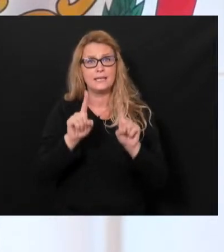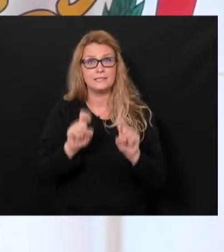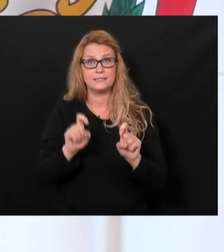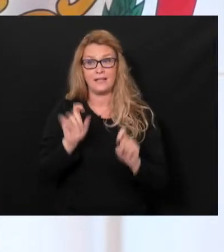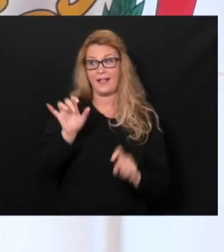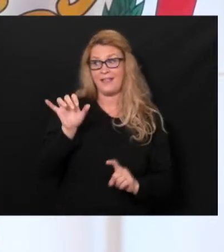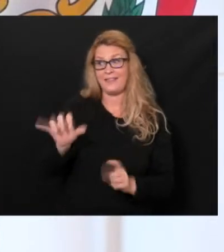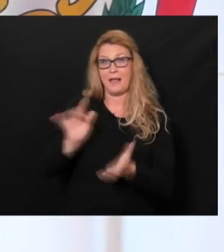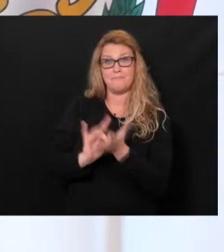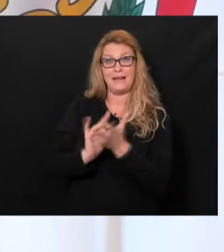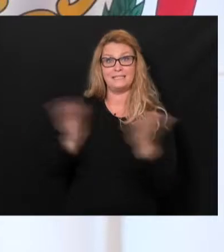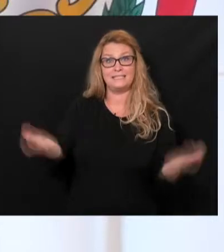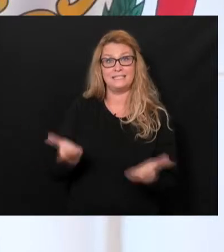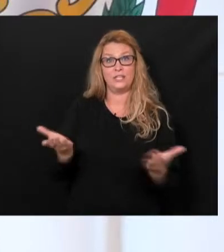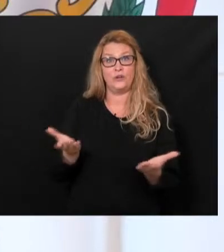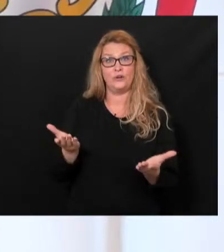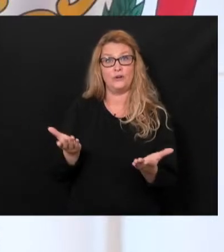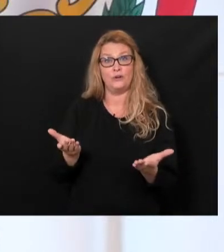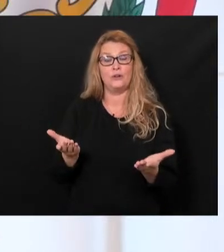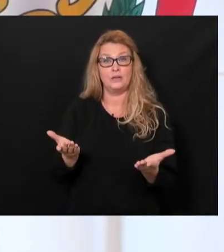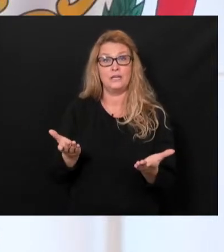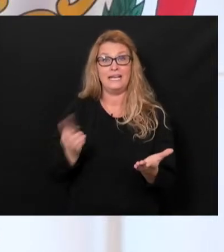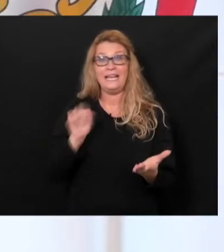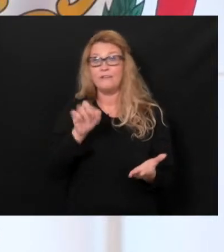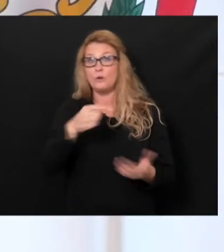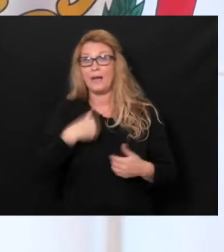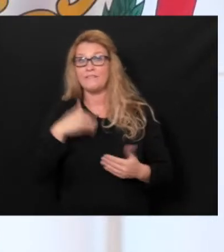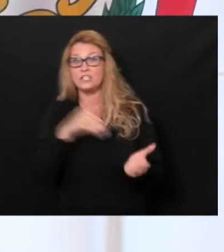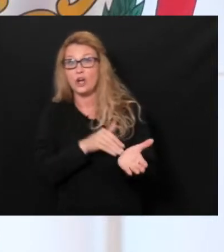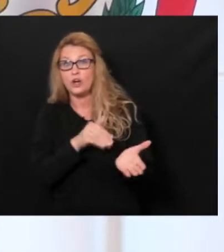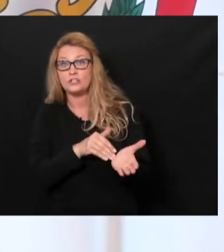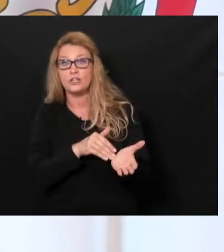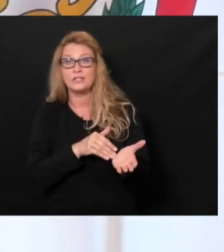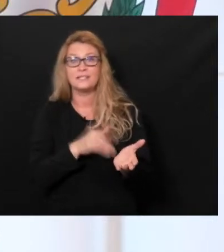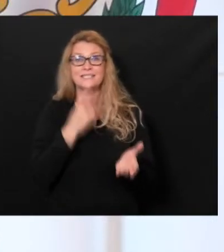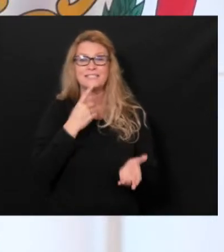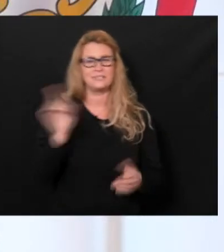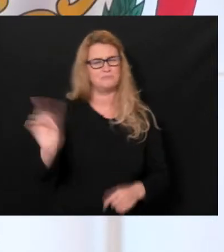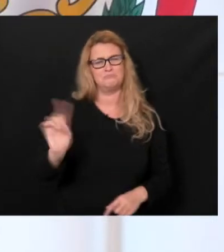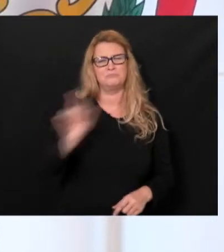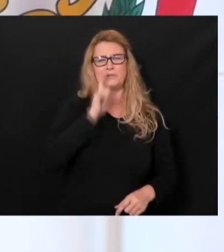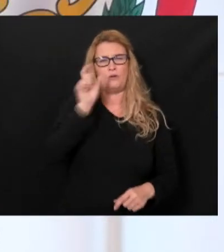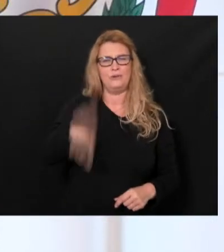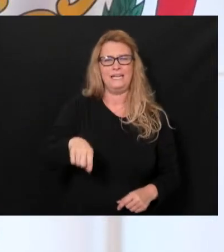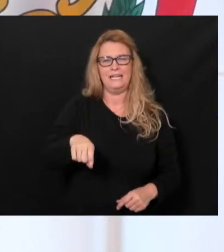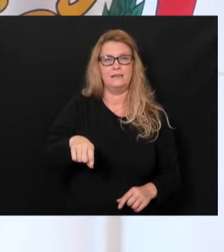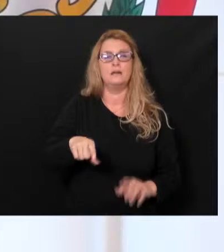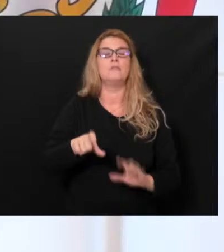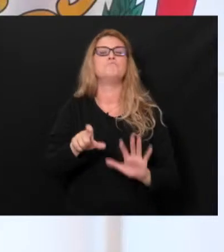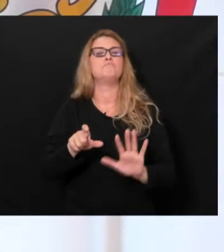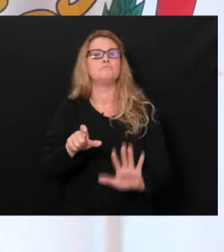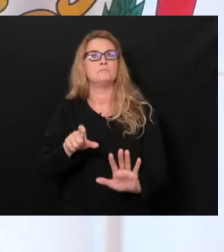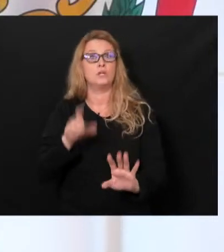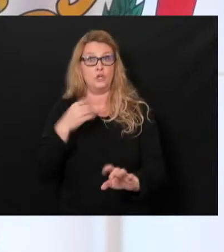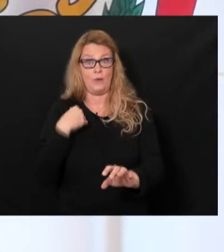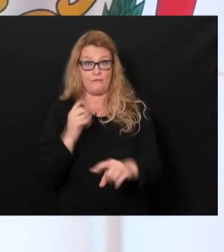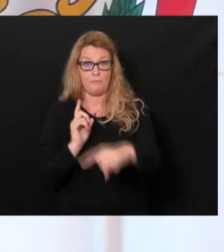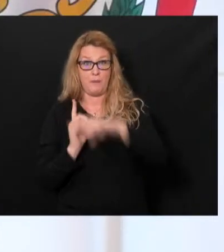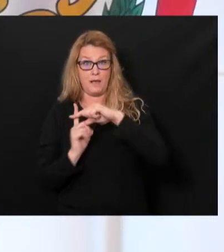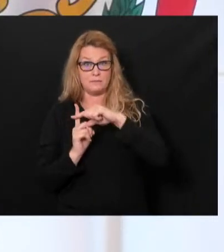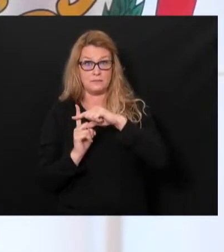are here. If by chance you'd have a doctor that would say, no, you don't need that and everything, and you have a positive